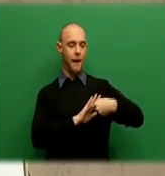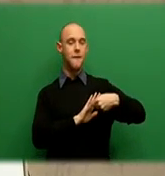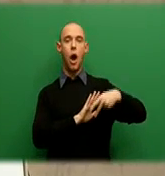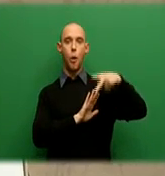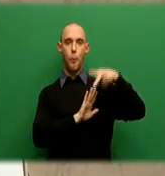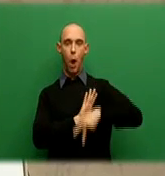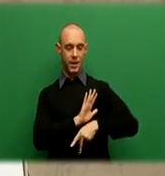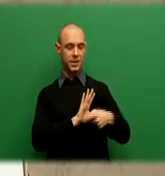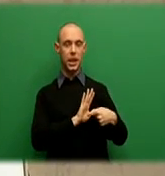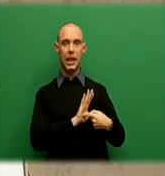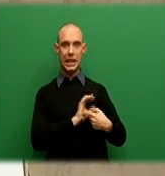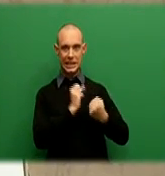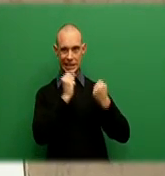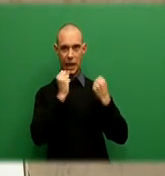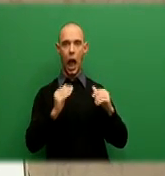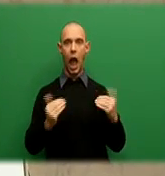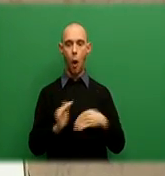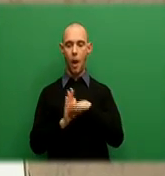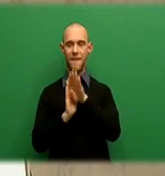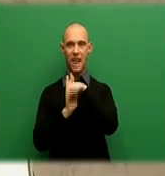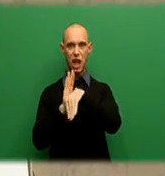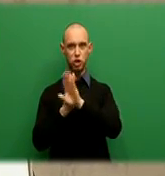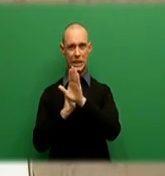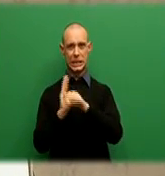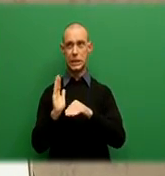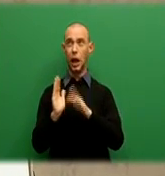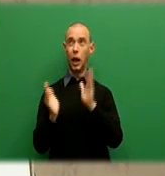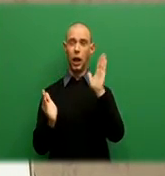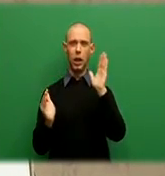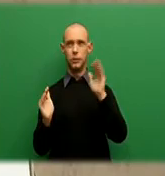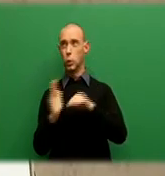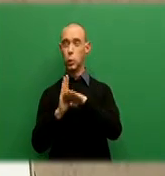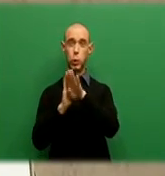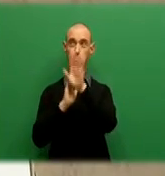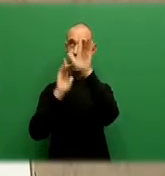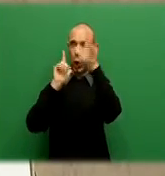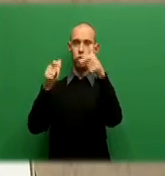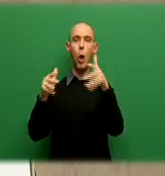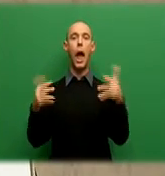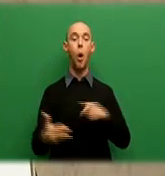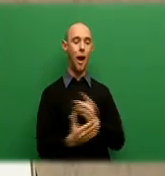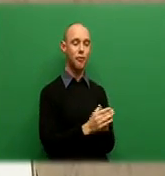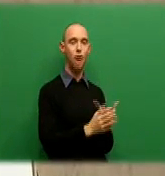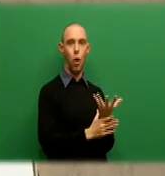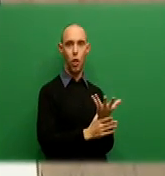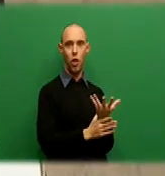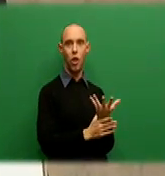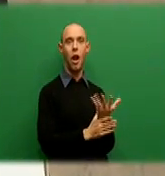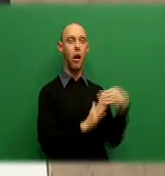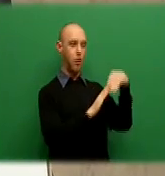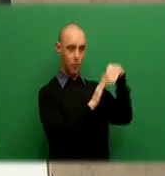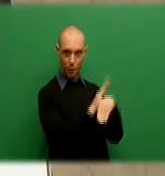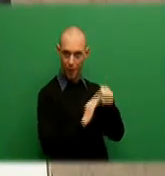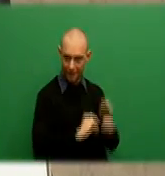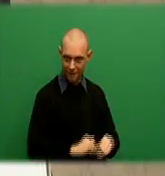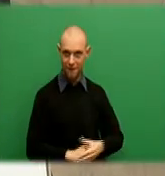to counter inflation pressures in an environment of weaker growth, how we think about the exchange